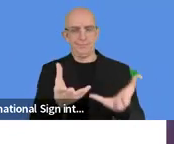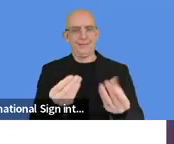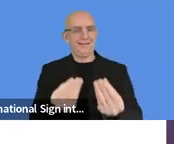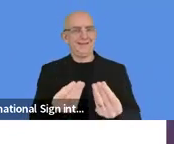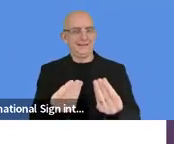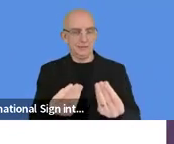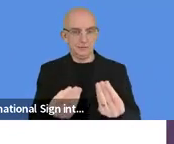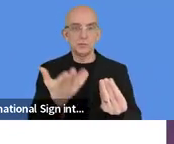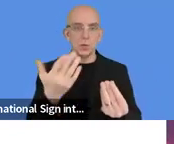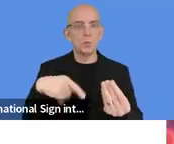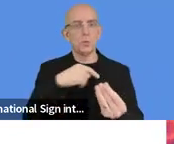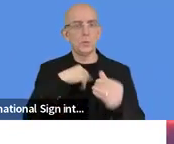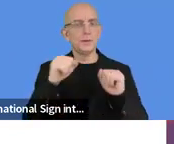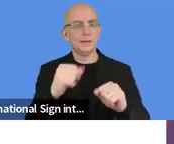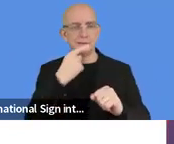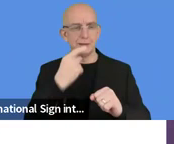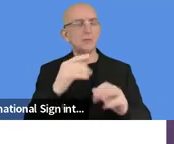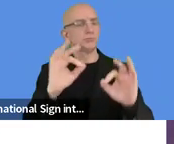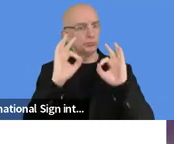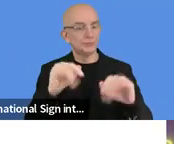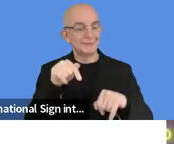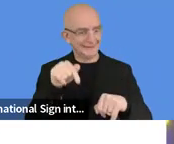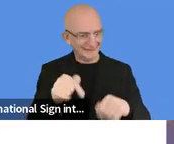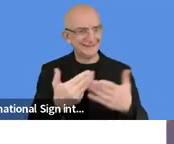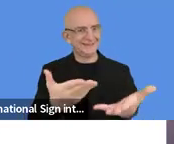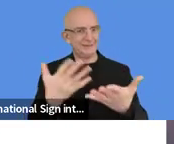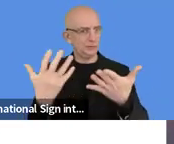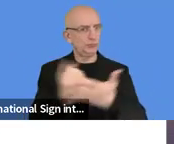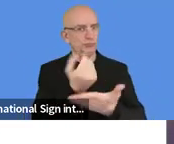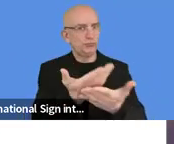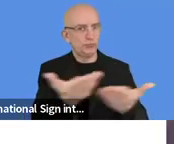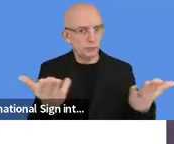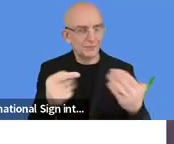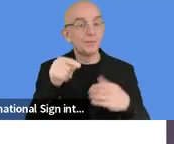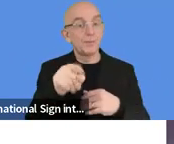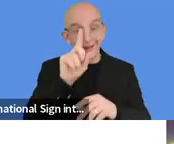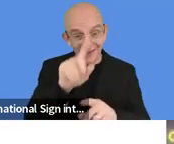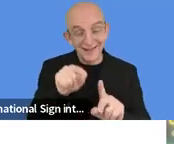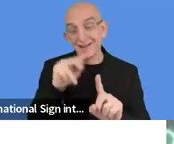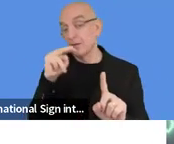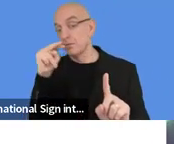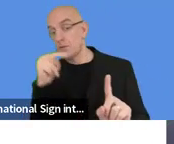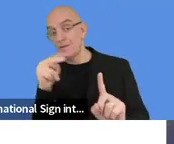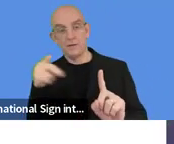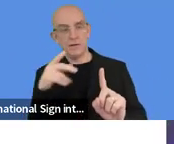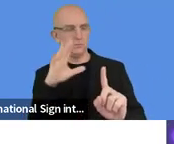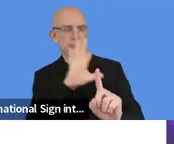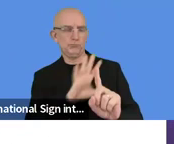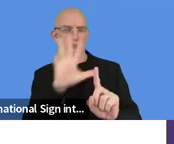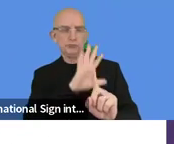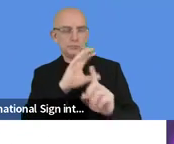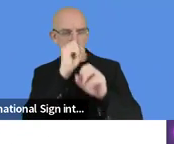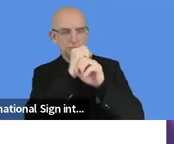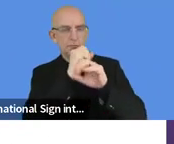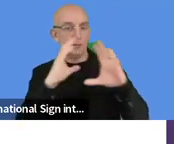put a price tag on. So when they see the value of what you're doing, they're going to be willing to pay for it. Now,